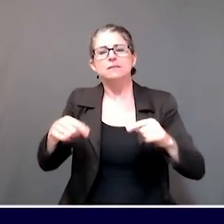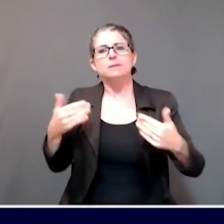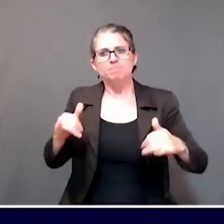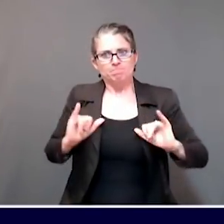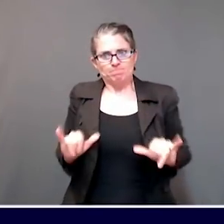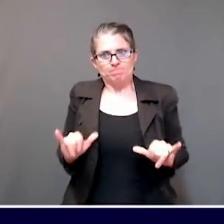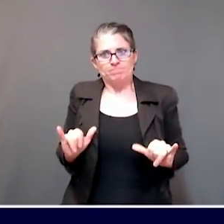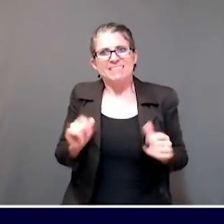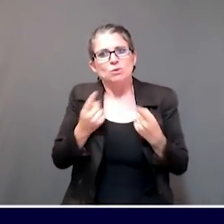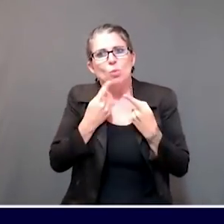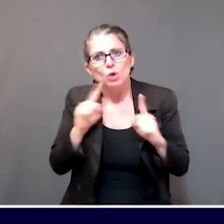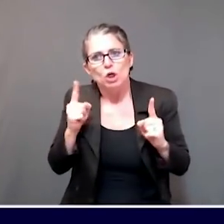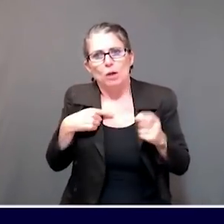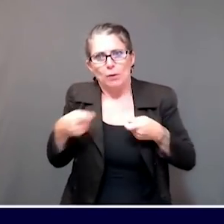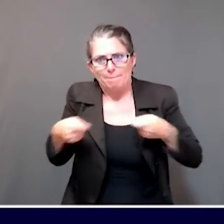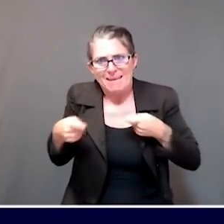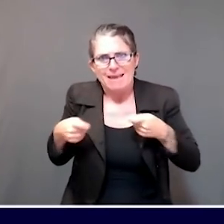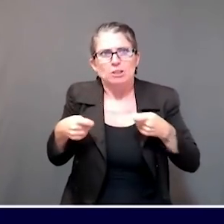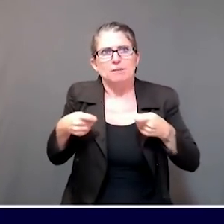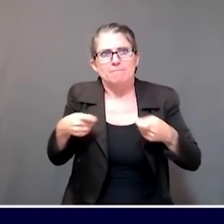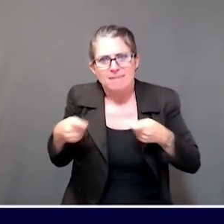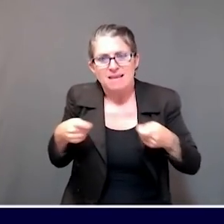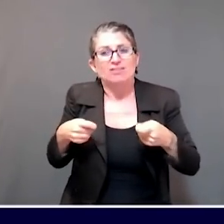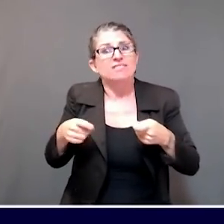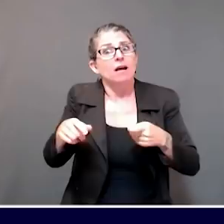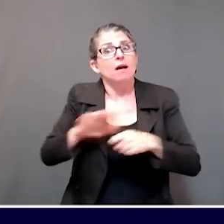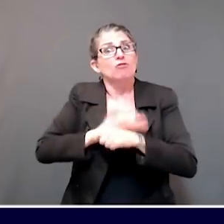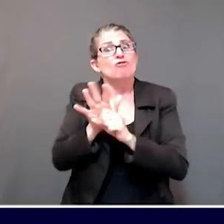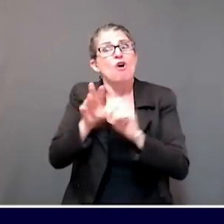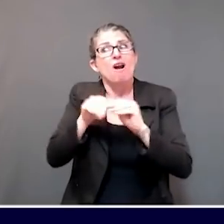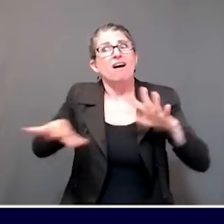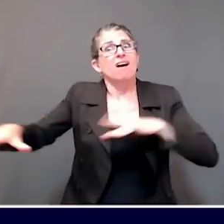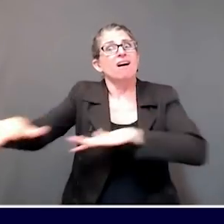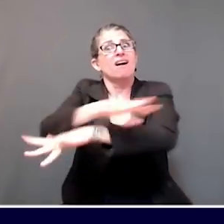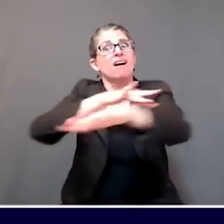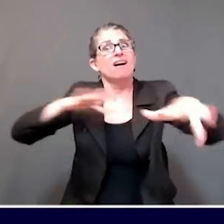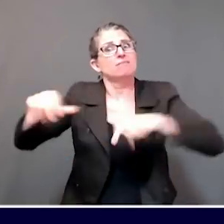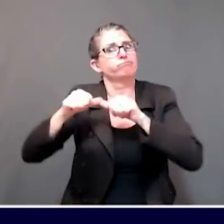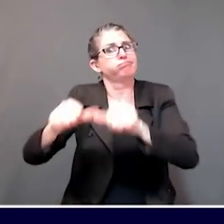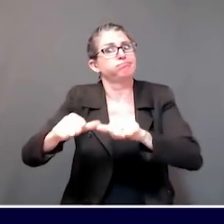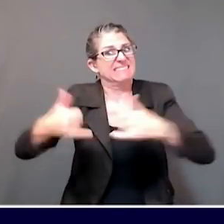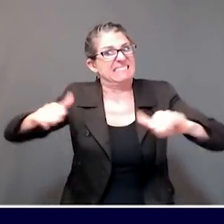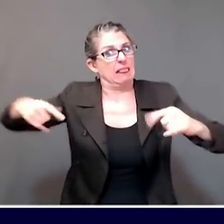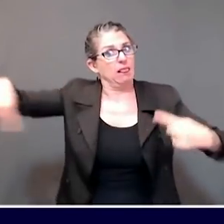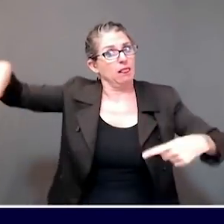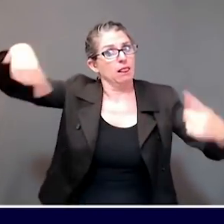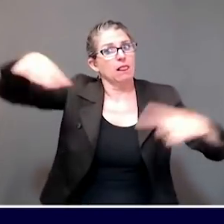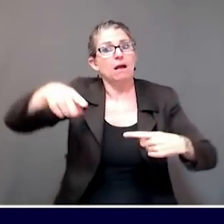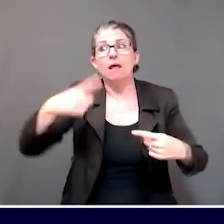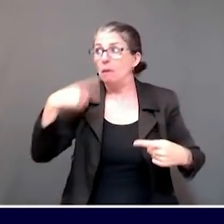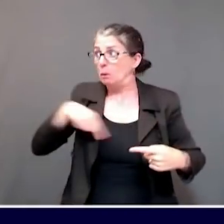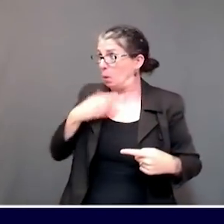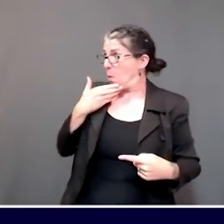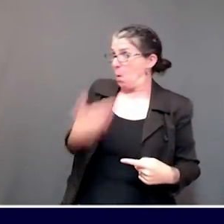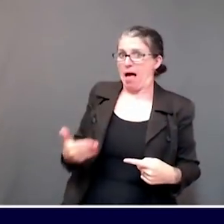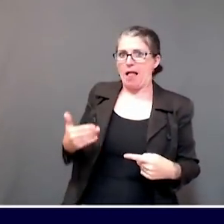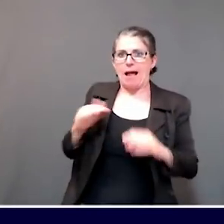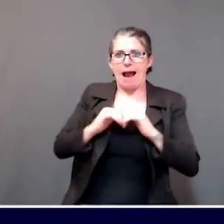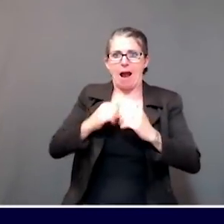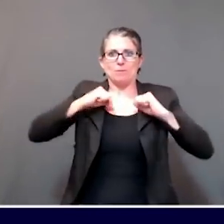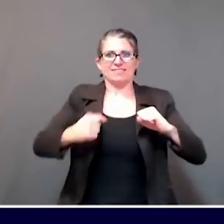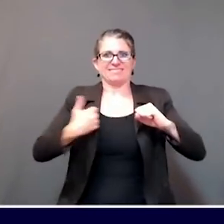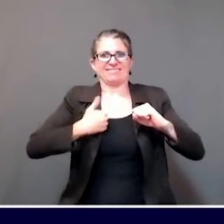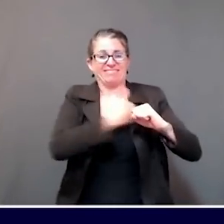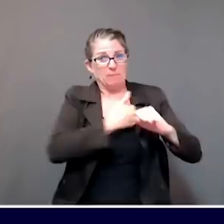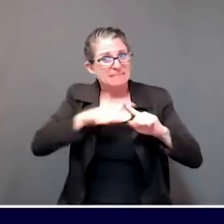and stays. We have no reason to believe that it's gone as much as we're doing. But as we look at other states like